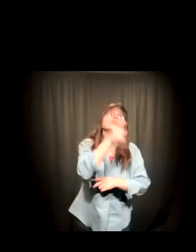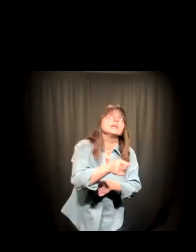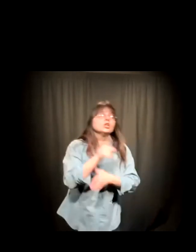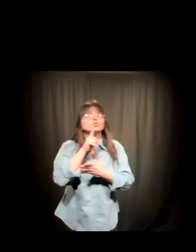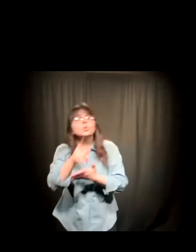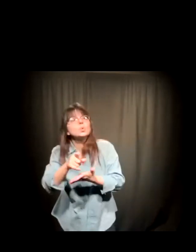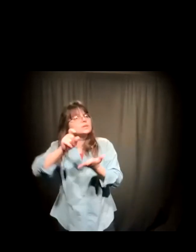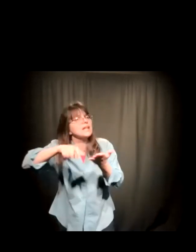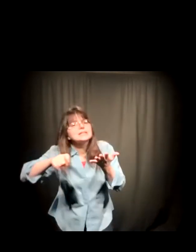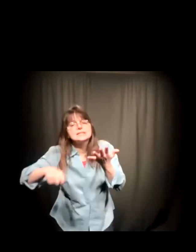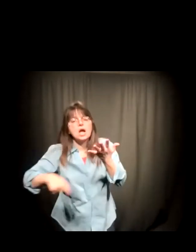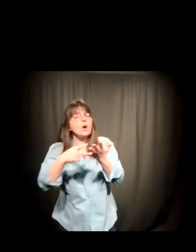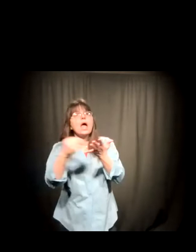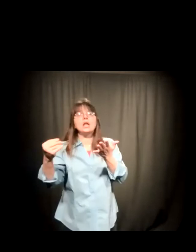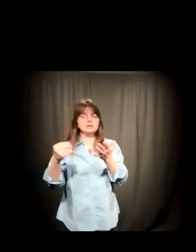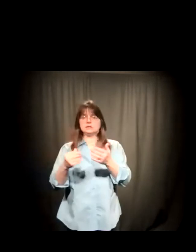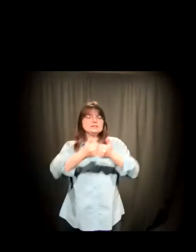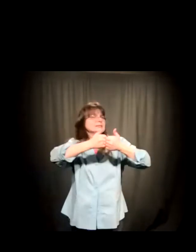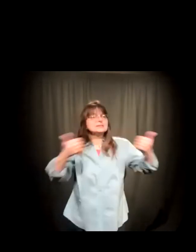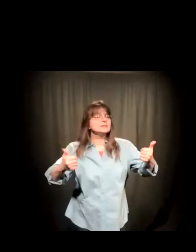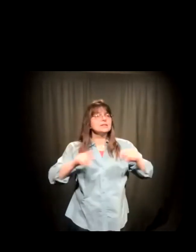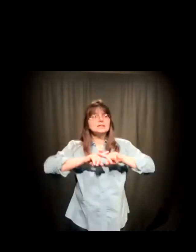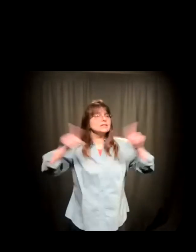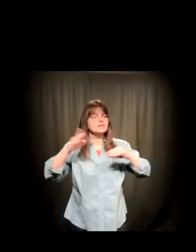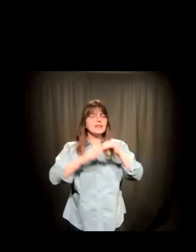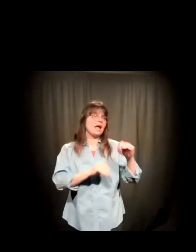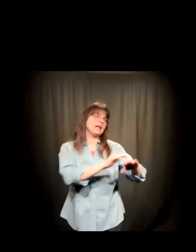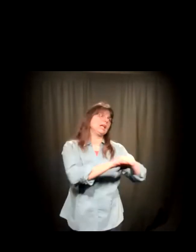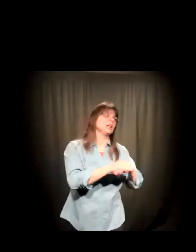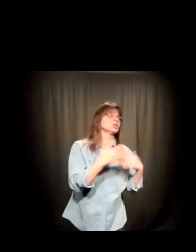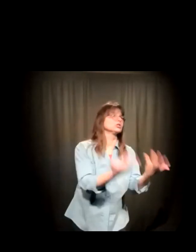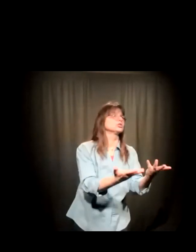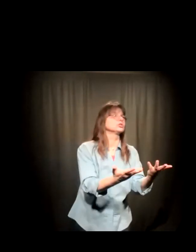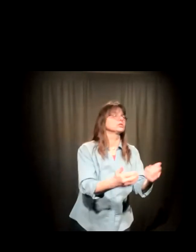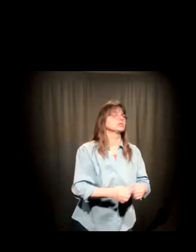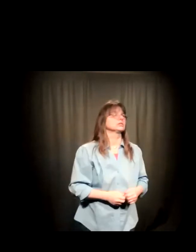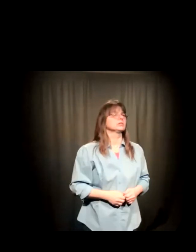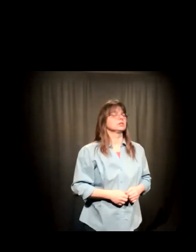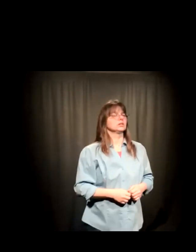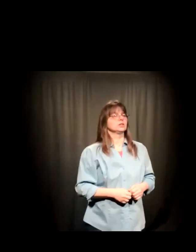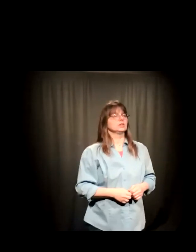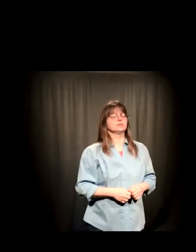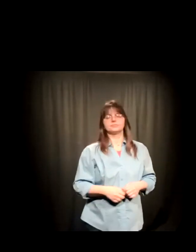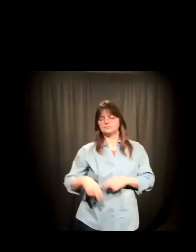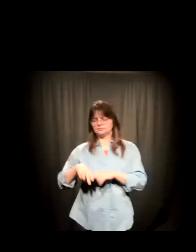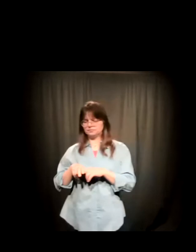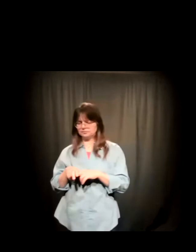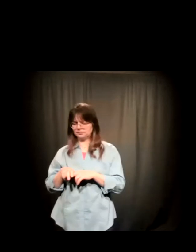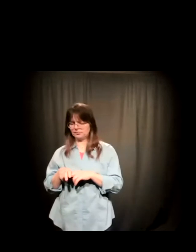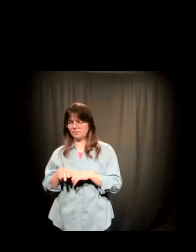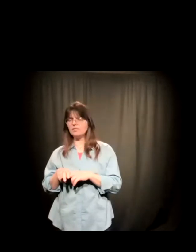and wholly distinct from English. It was never more vivid to me that until we could usher